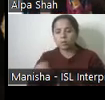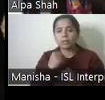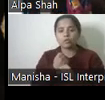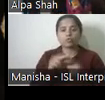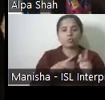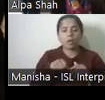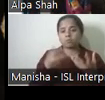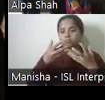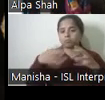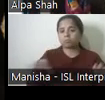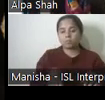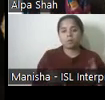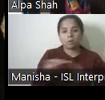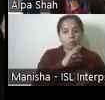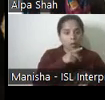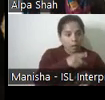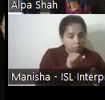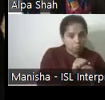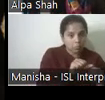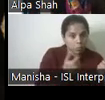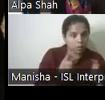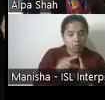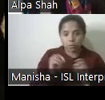production and reproduction is not as stark as it is in